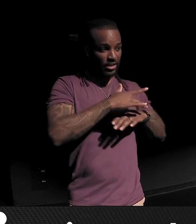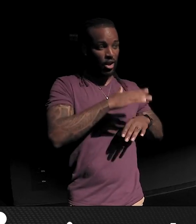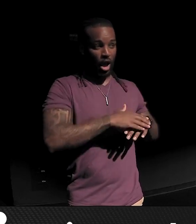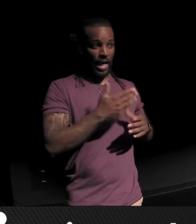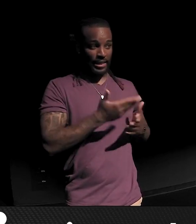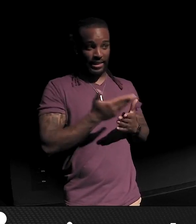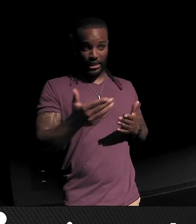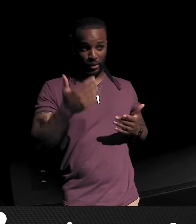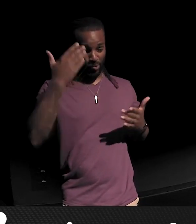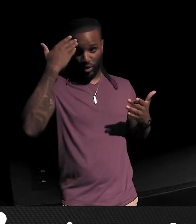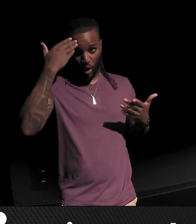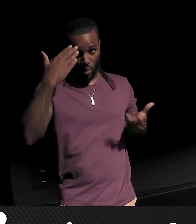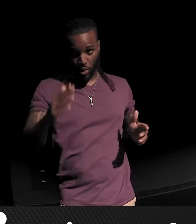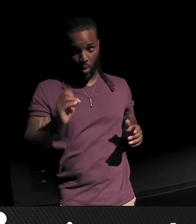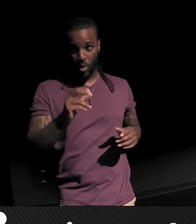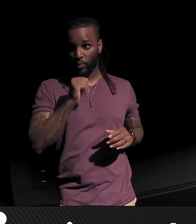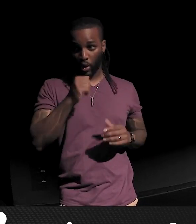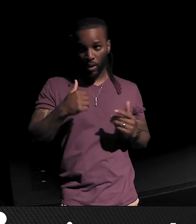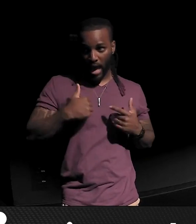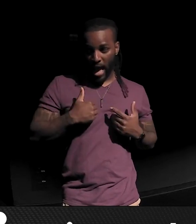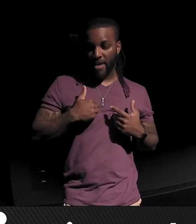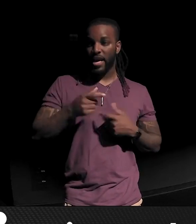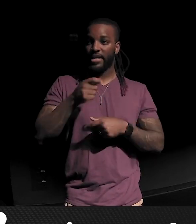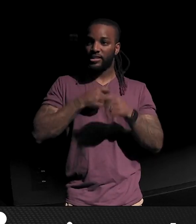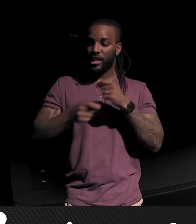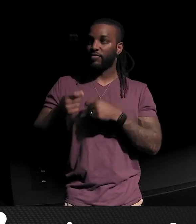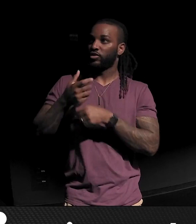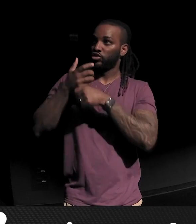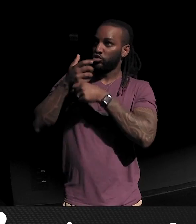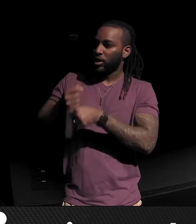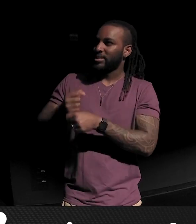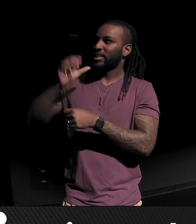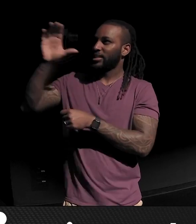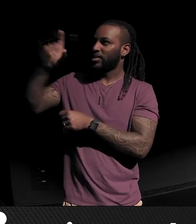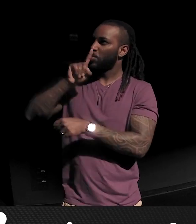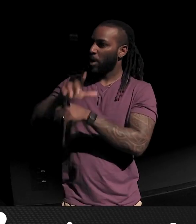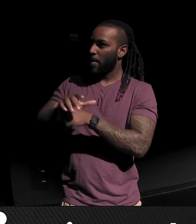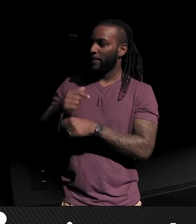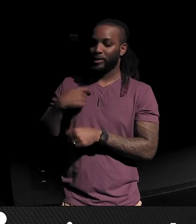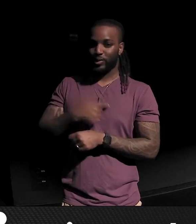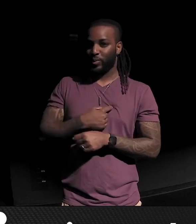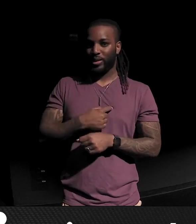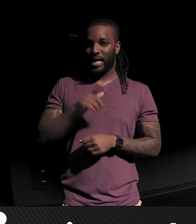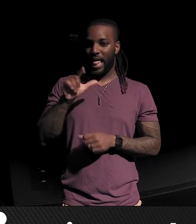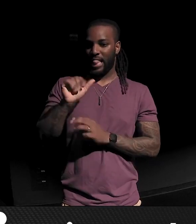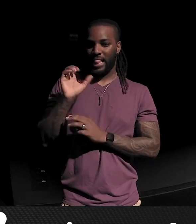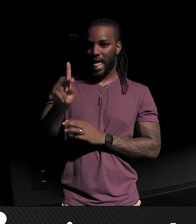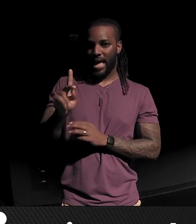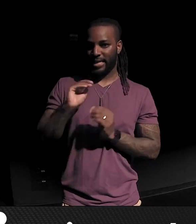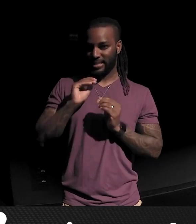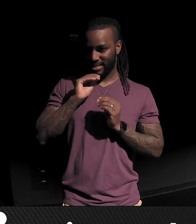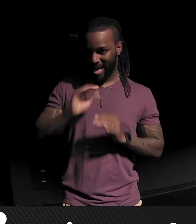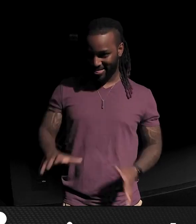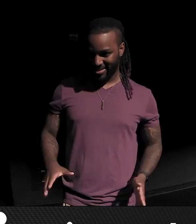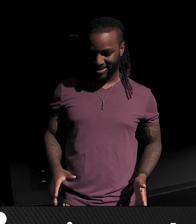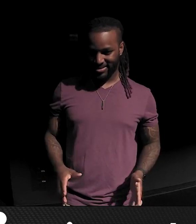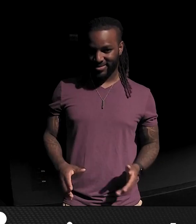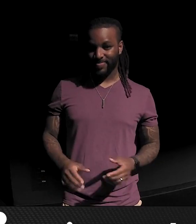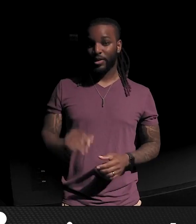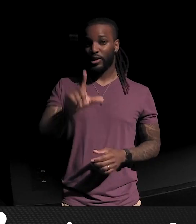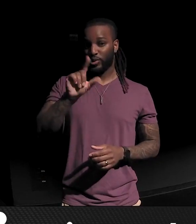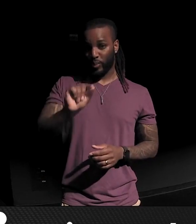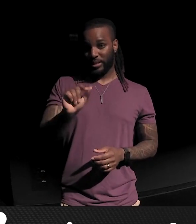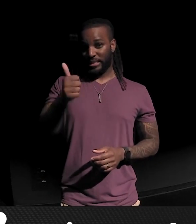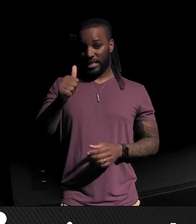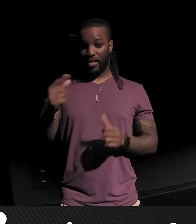know or what we don't have instead of trusting in this promise. We lack nothing. In 2010, the first time